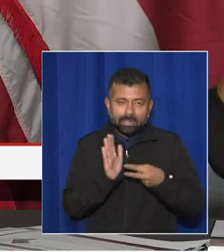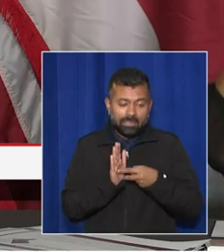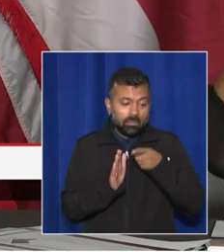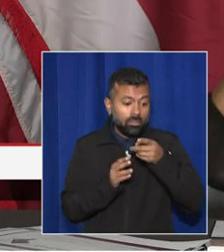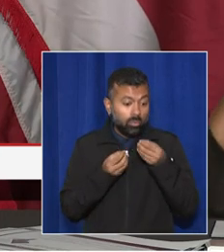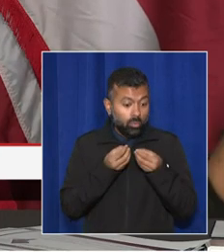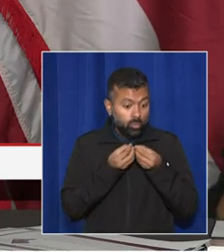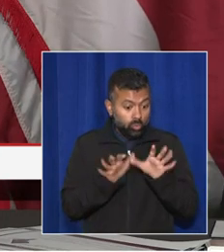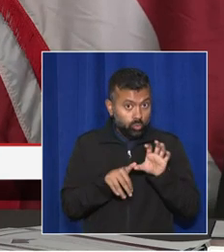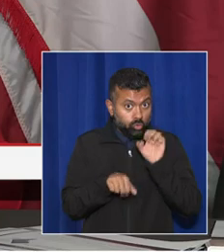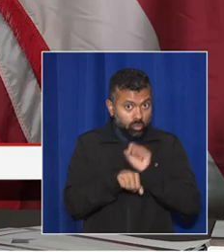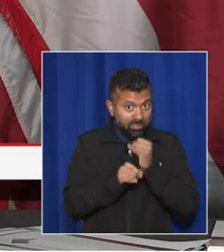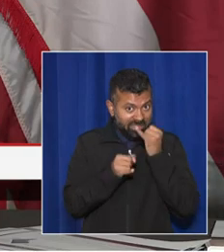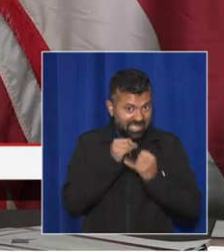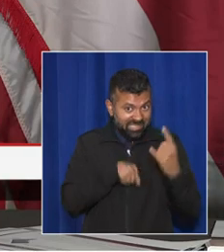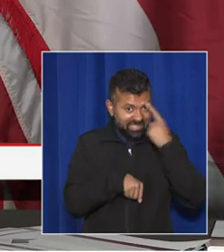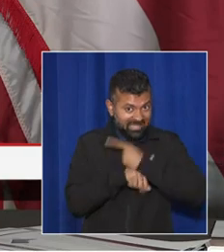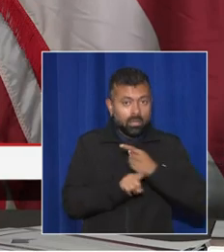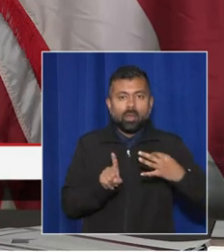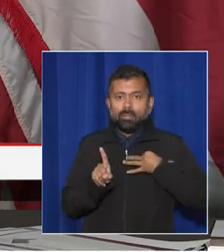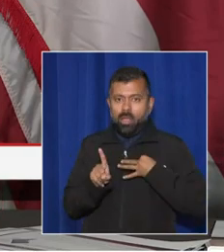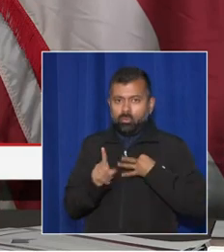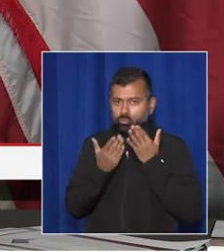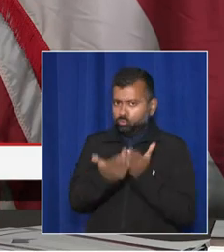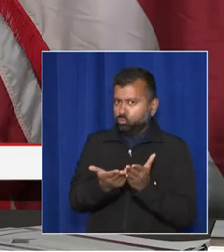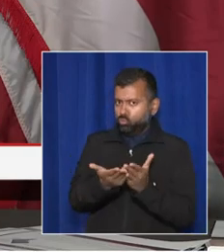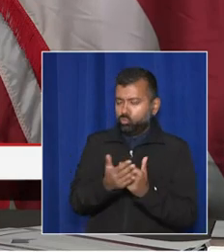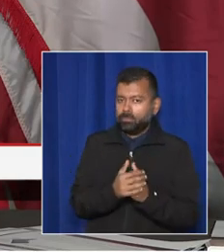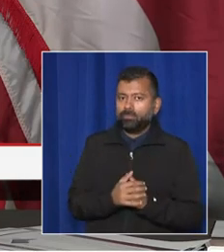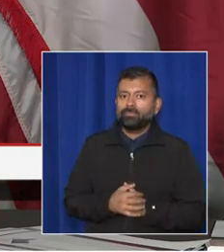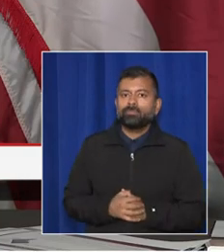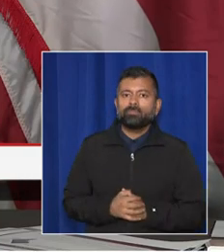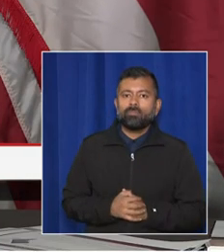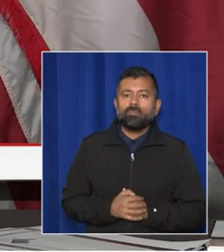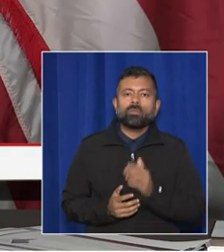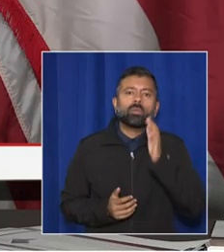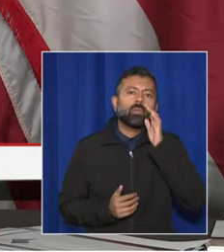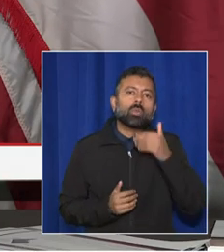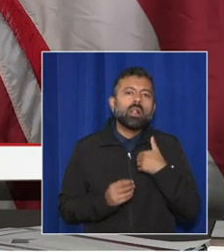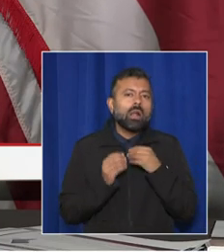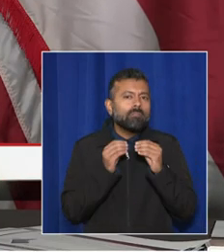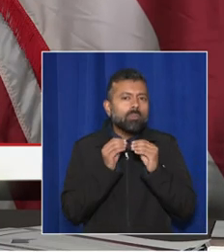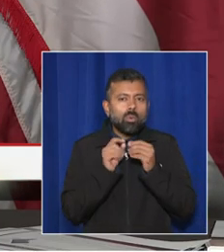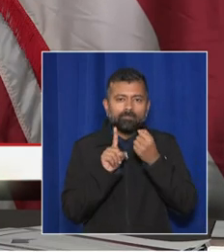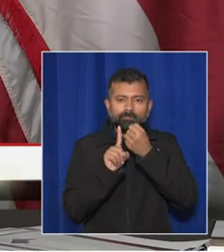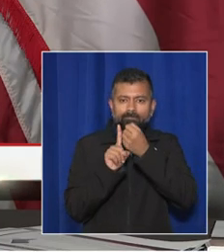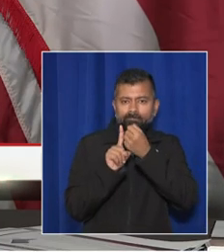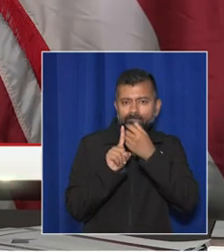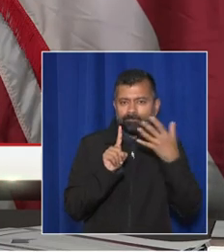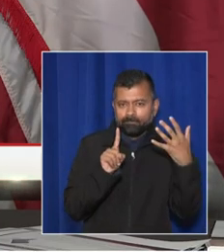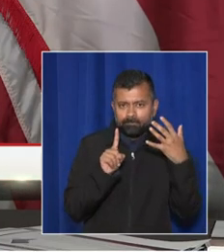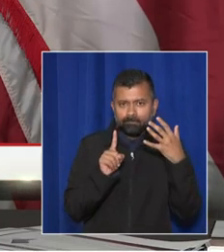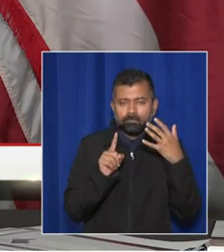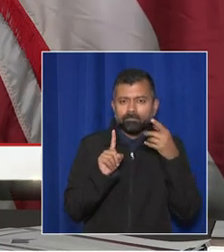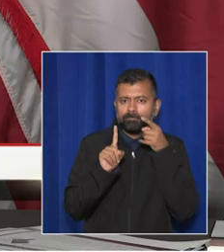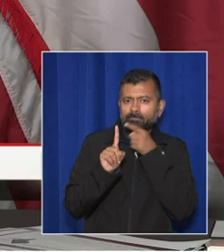fedsupport.dc.gov that outlines different criteria for when to apply, but the last effective day.